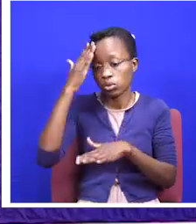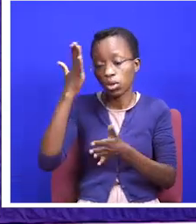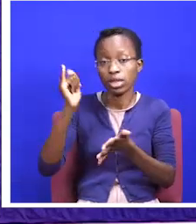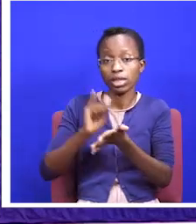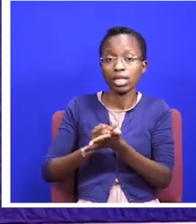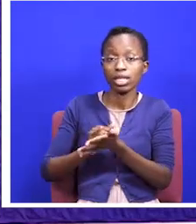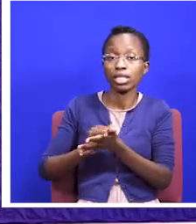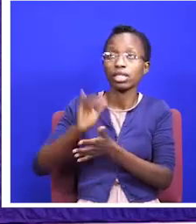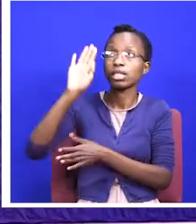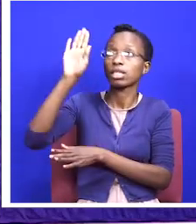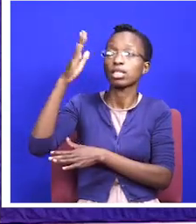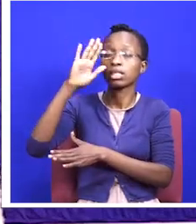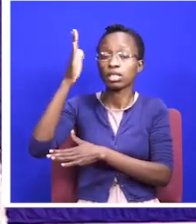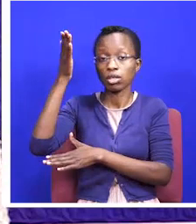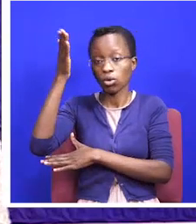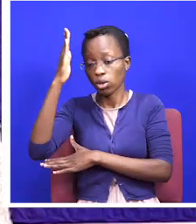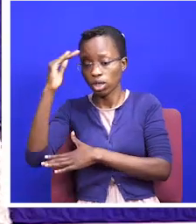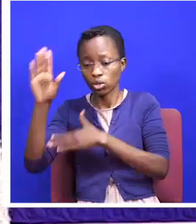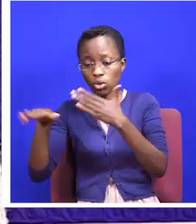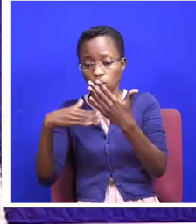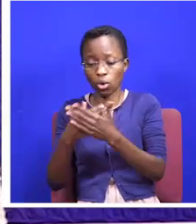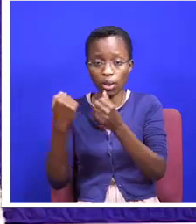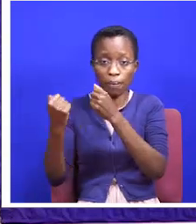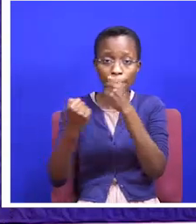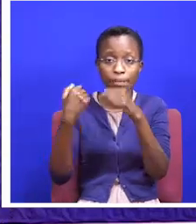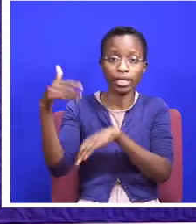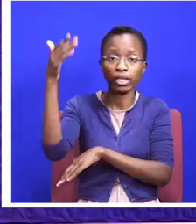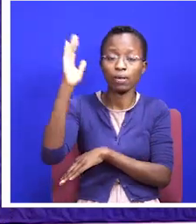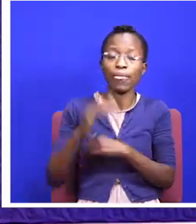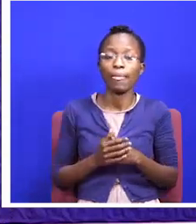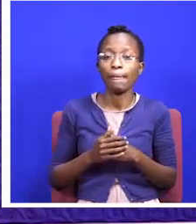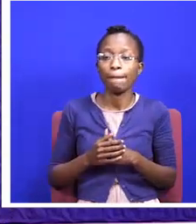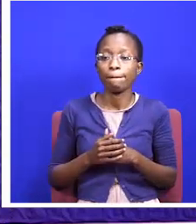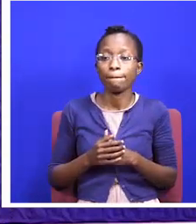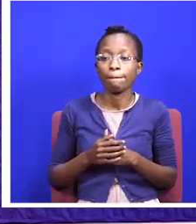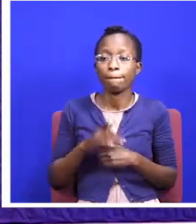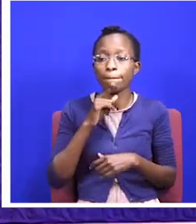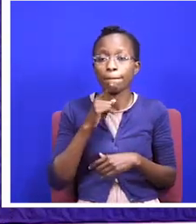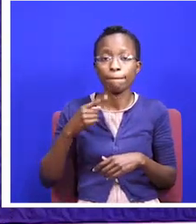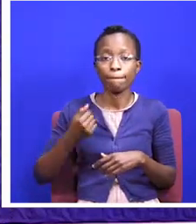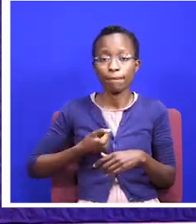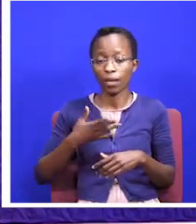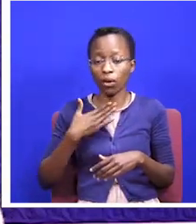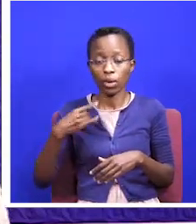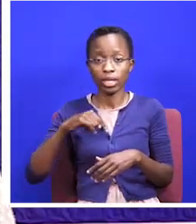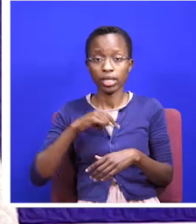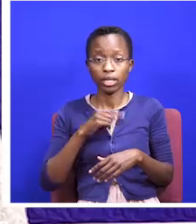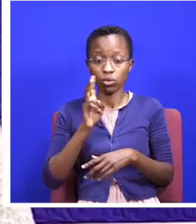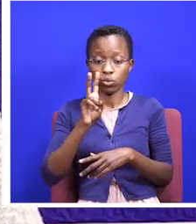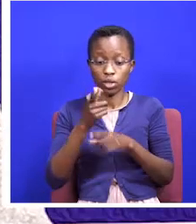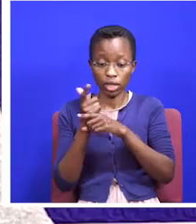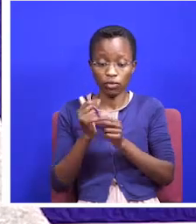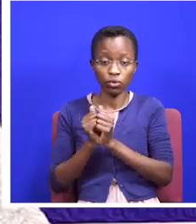could know that he is Almighty God. Now, boys and girls, I want us to